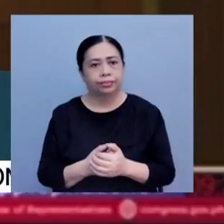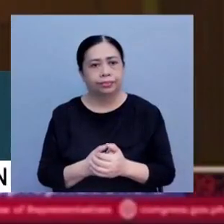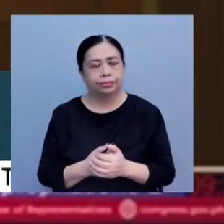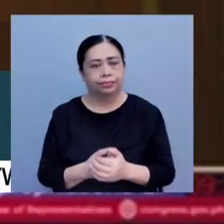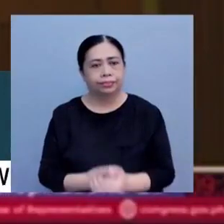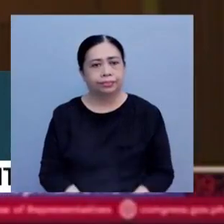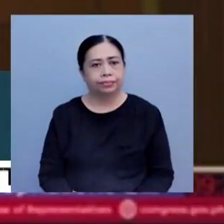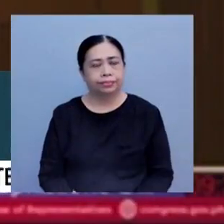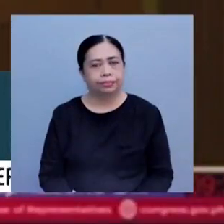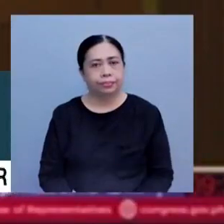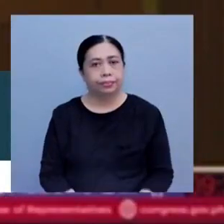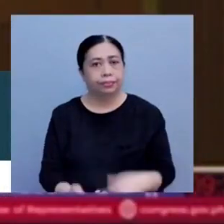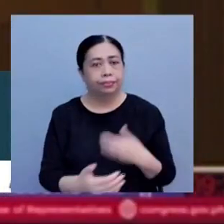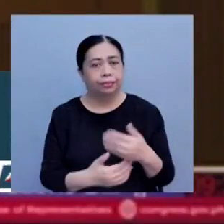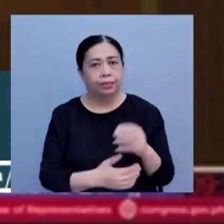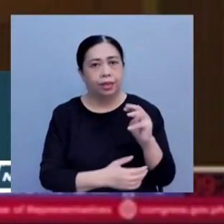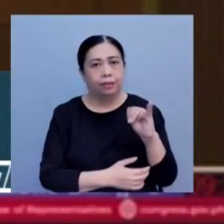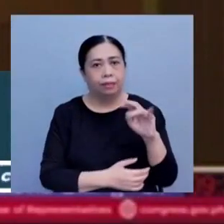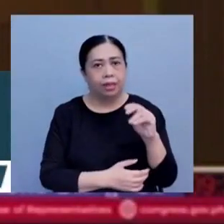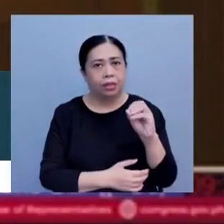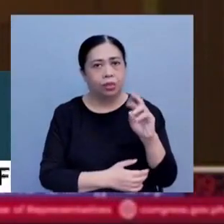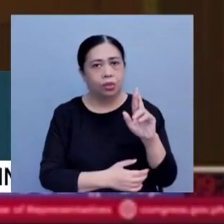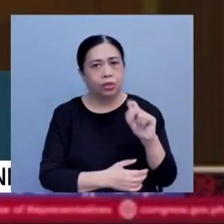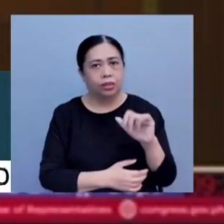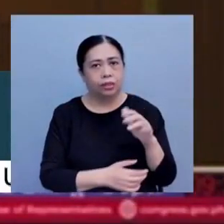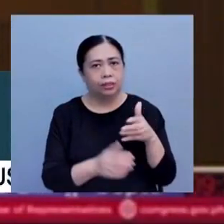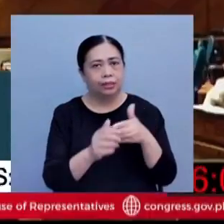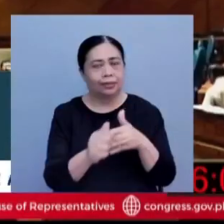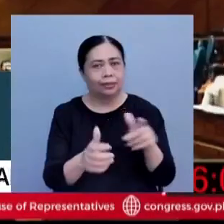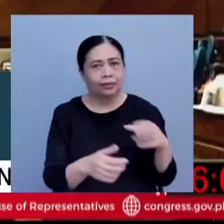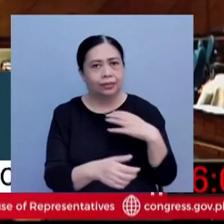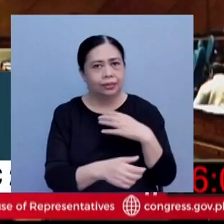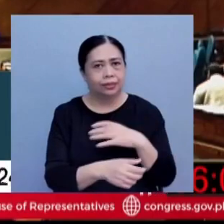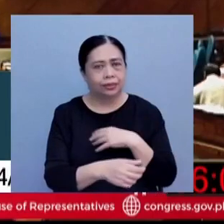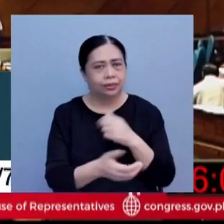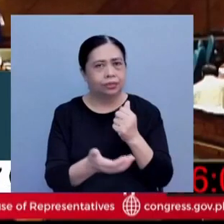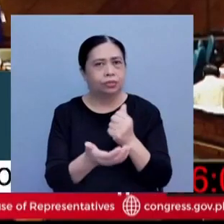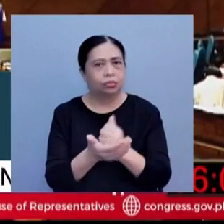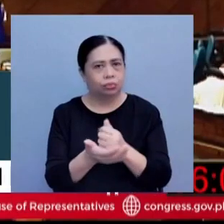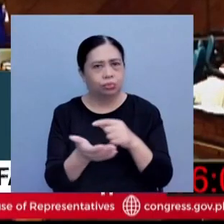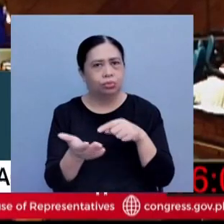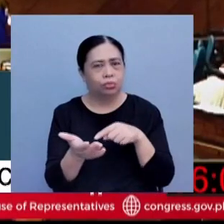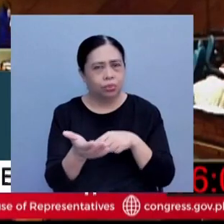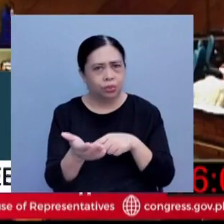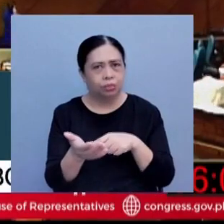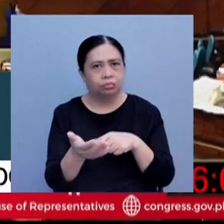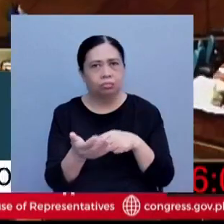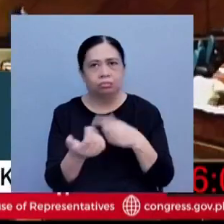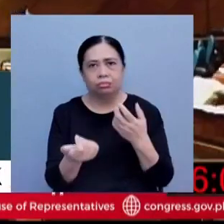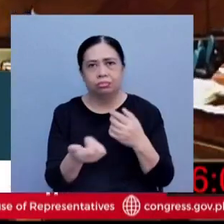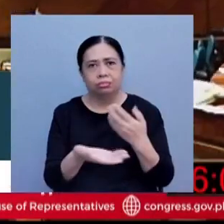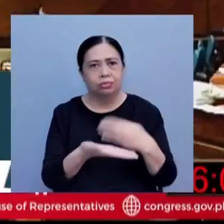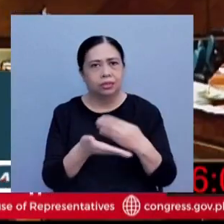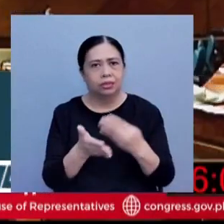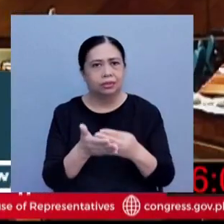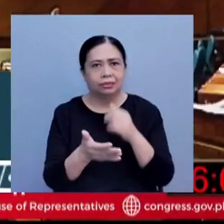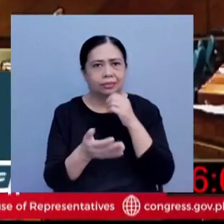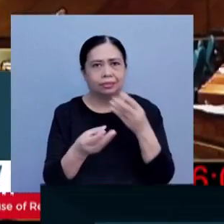For House Deputy Minority Leader Franz Castro, the approved spending plan won't address the pressing needs of the Filipino